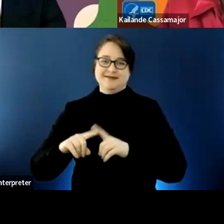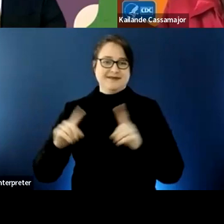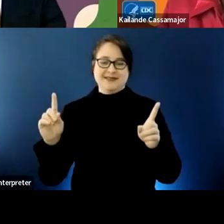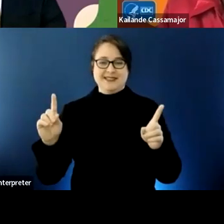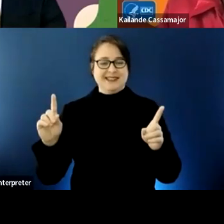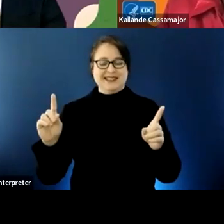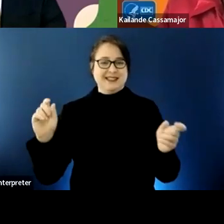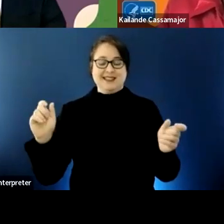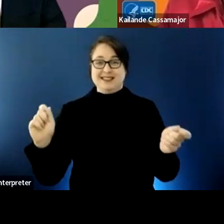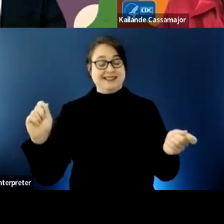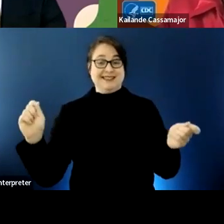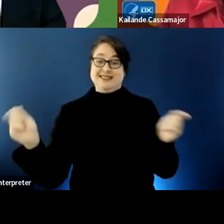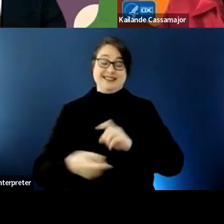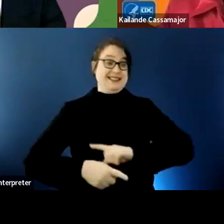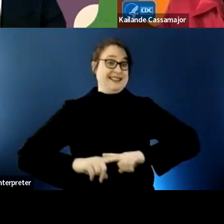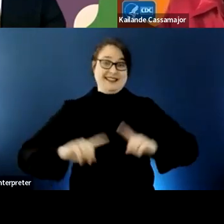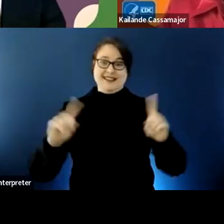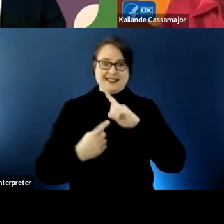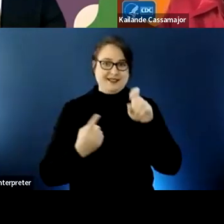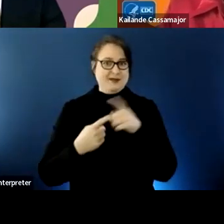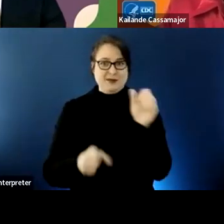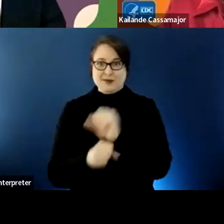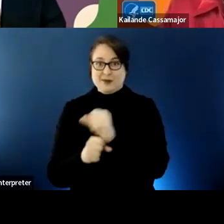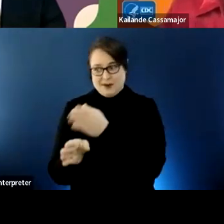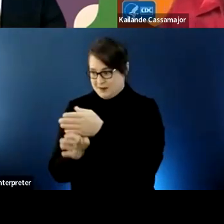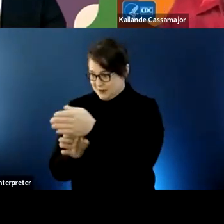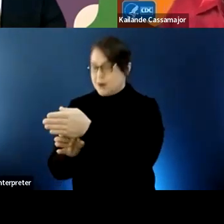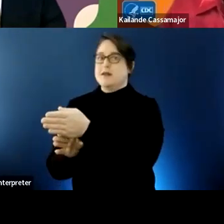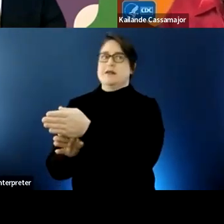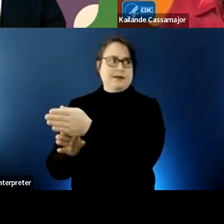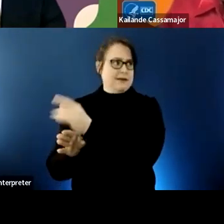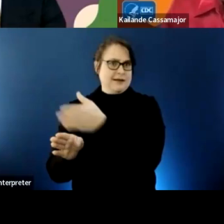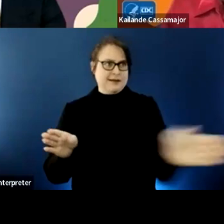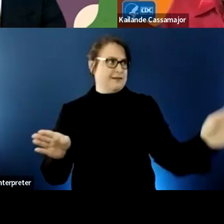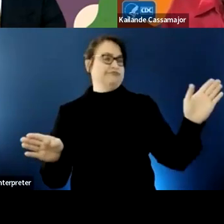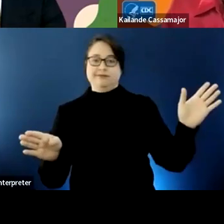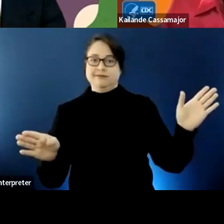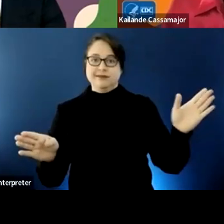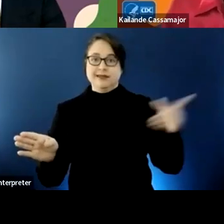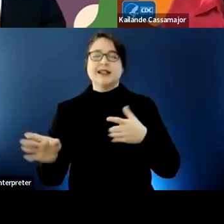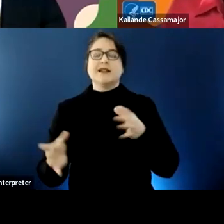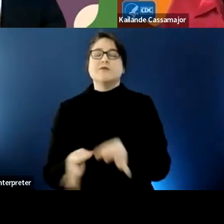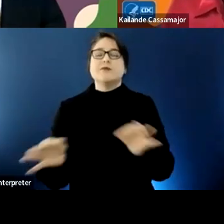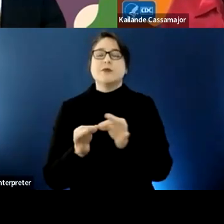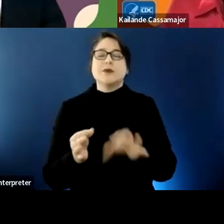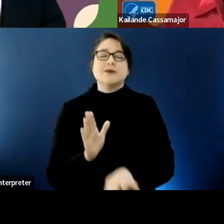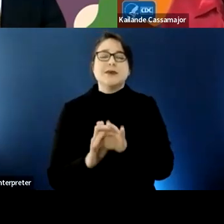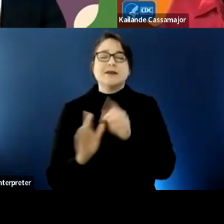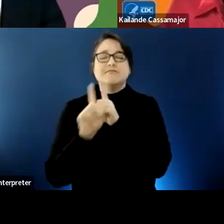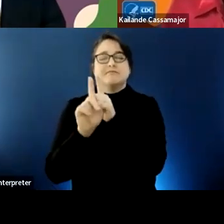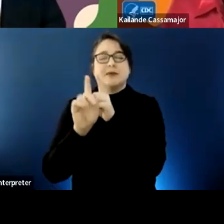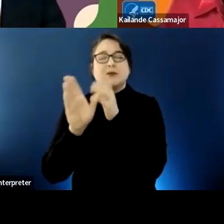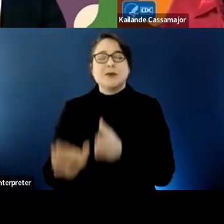you're actually working in the career field. Mm-hmm. I think it's important that you find a mentor and know your research interests.